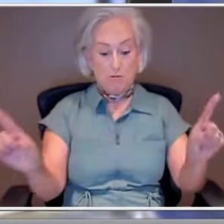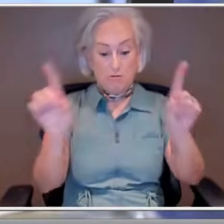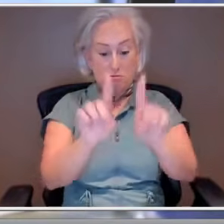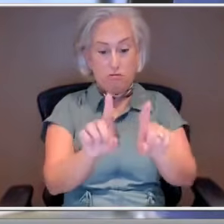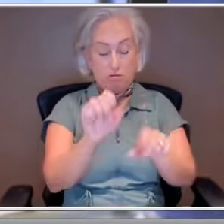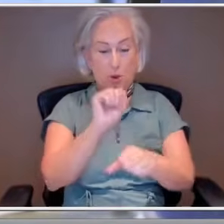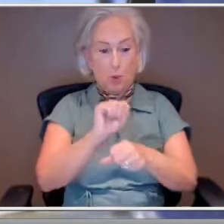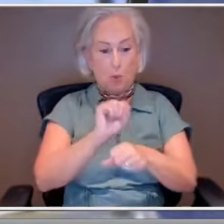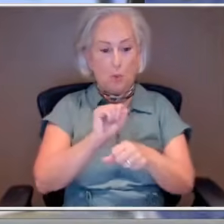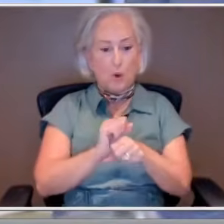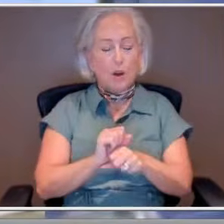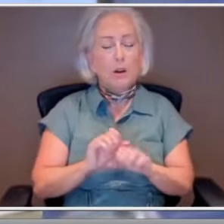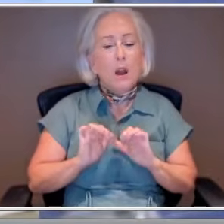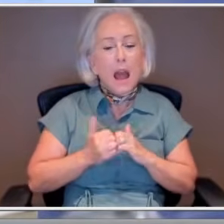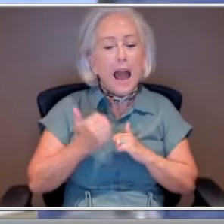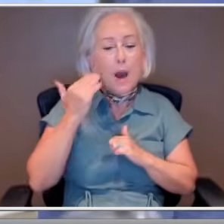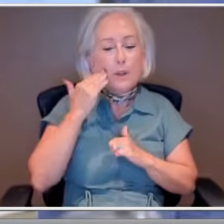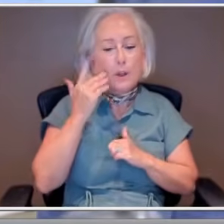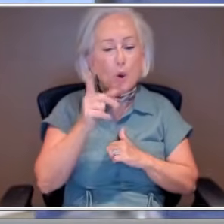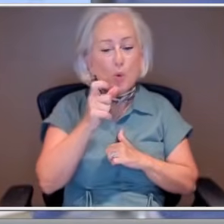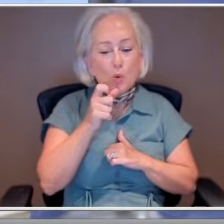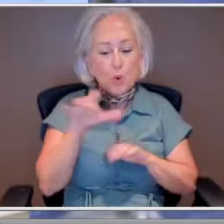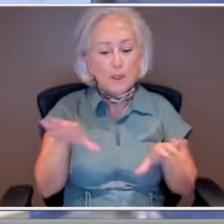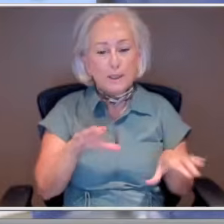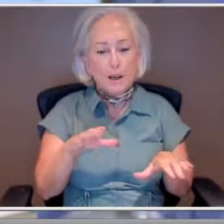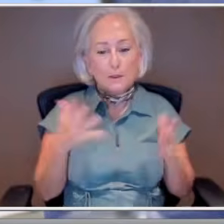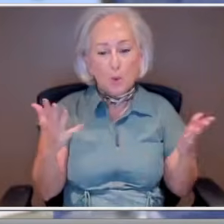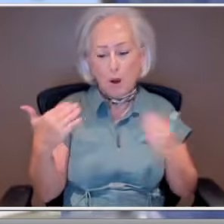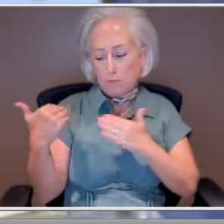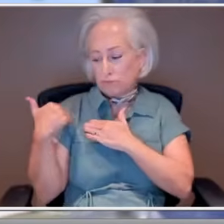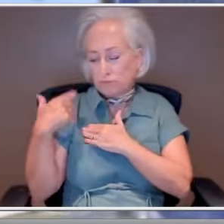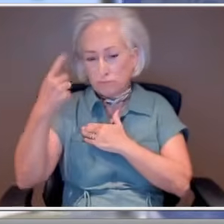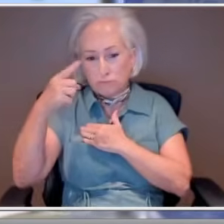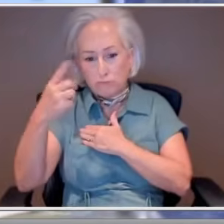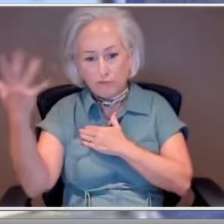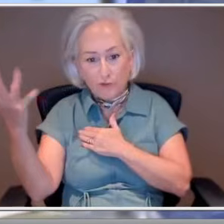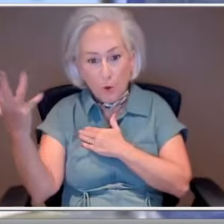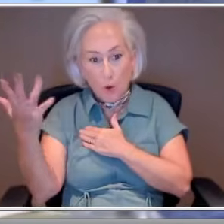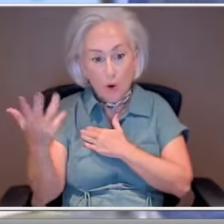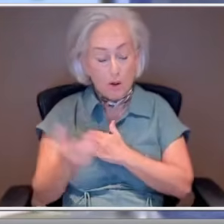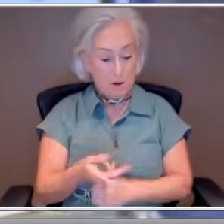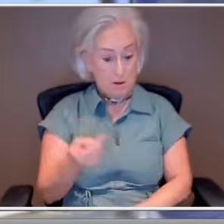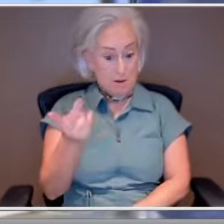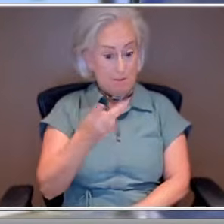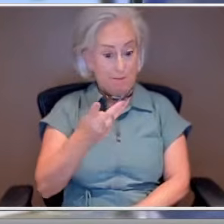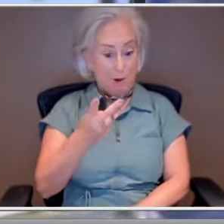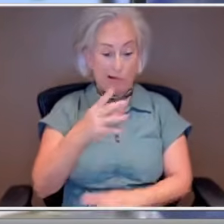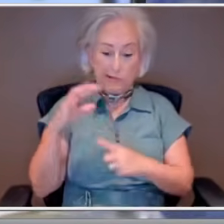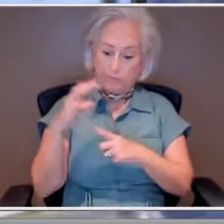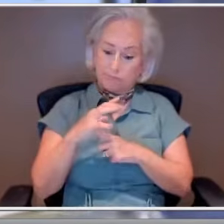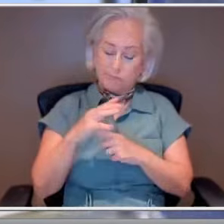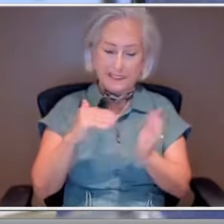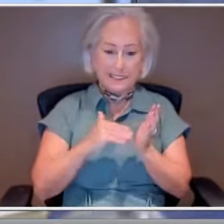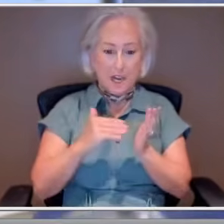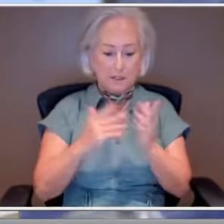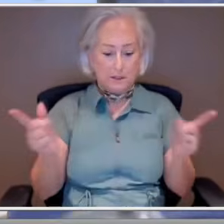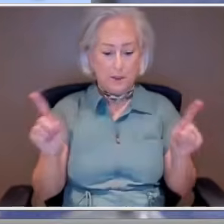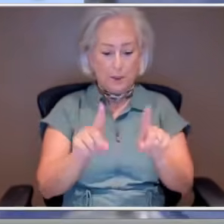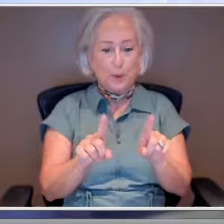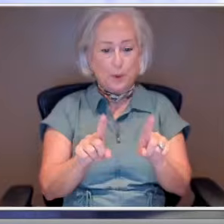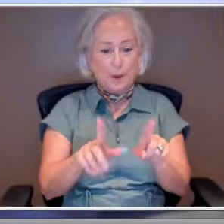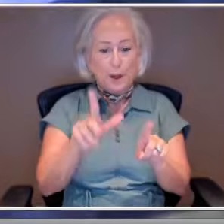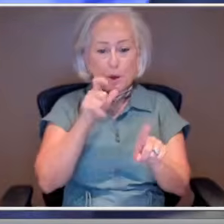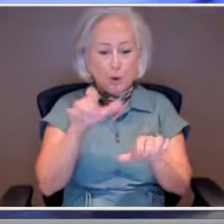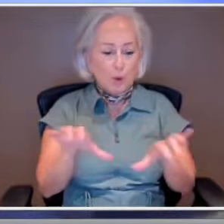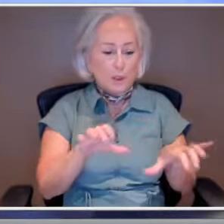who's doing what? Do you plan it out ahead of time? Because we have 2 accomplished, brilliant doctors side by side, who's doing what part of the procedure?